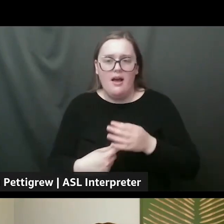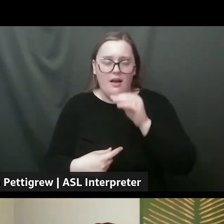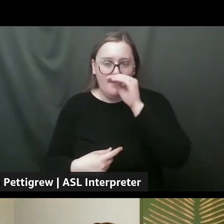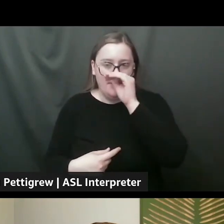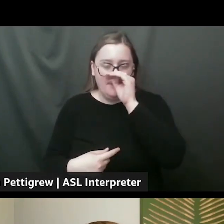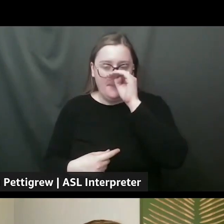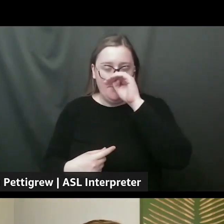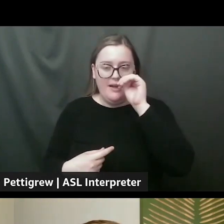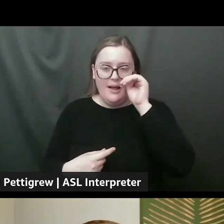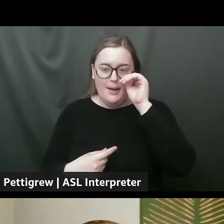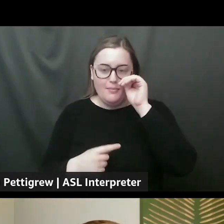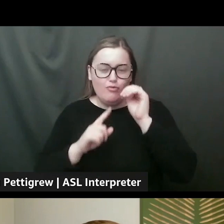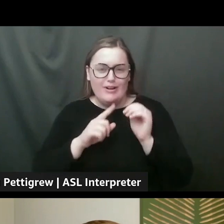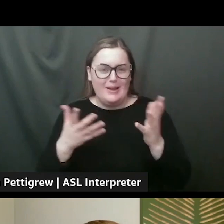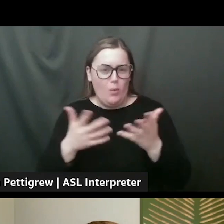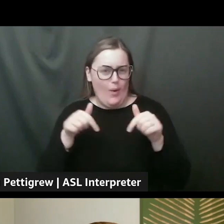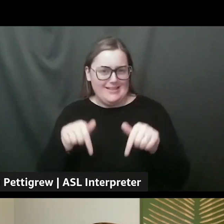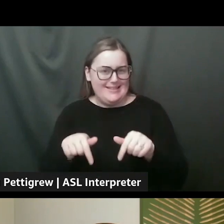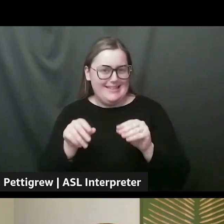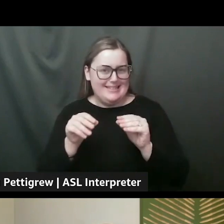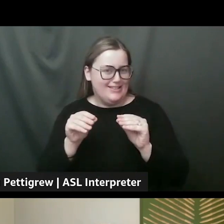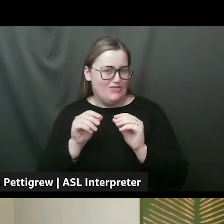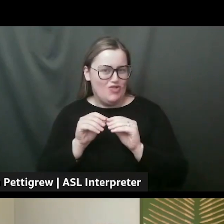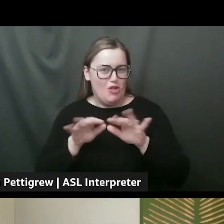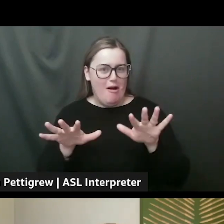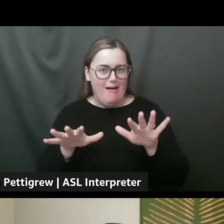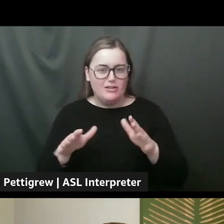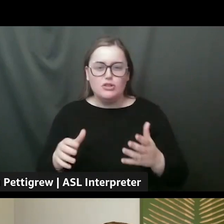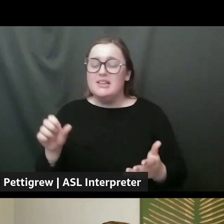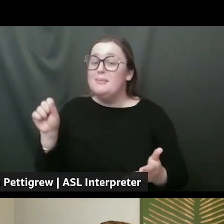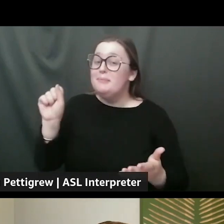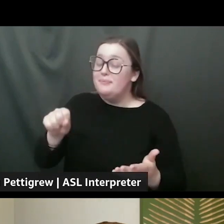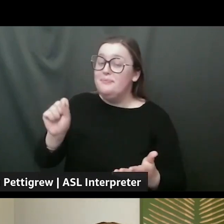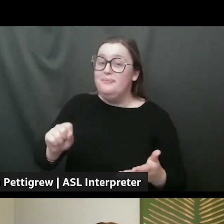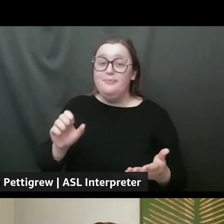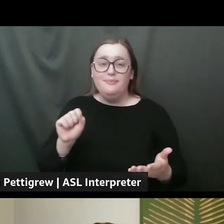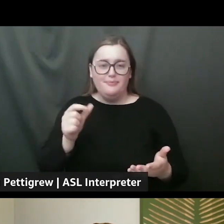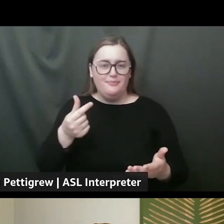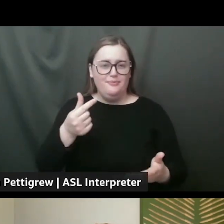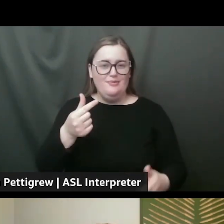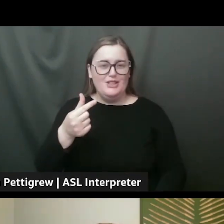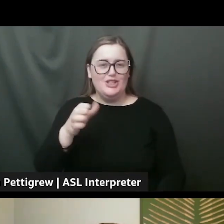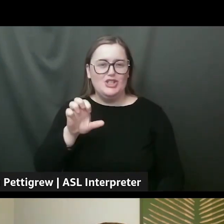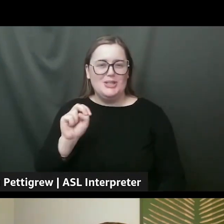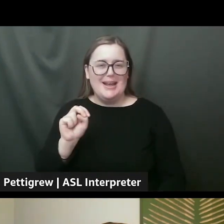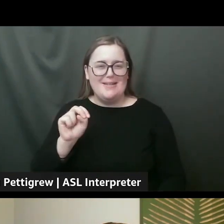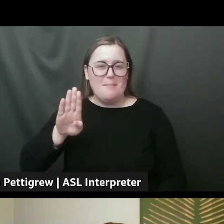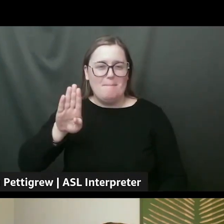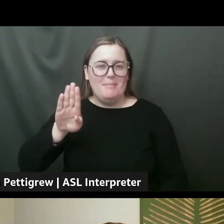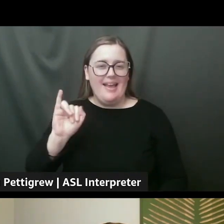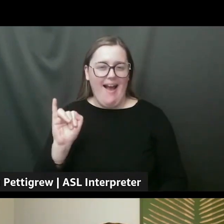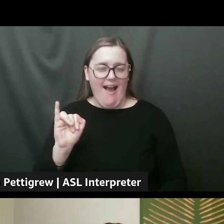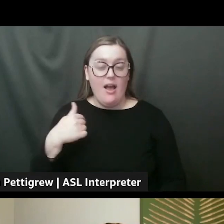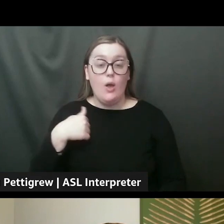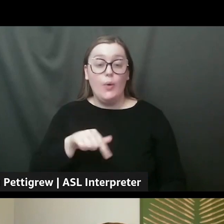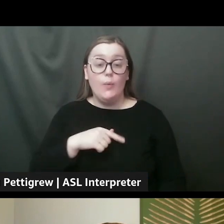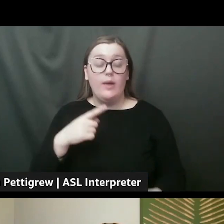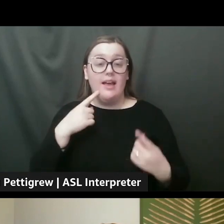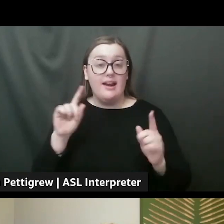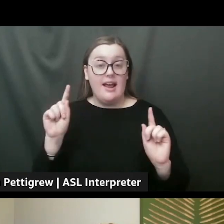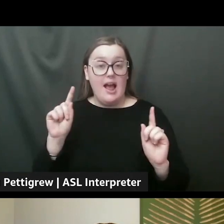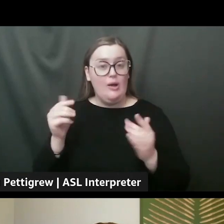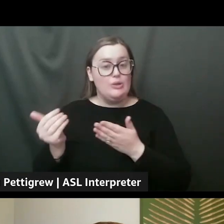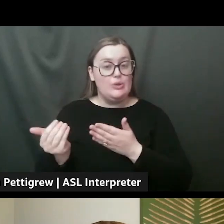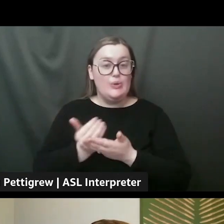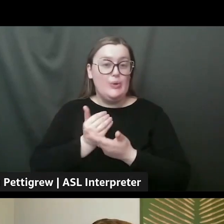launch really is. Yeah. So Generative BI, we announced this new